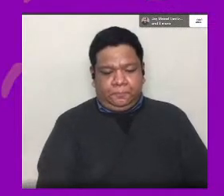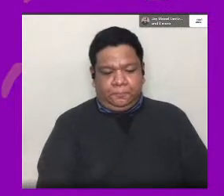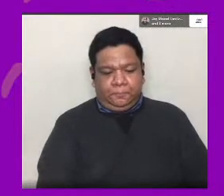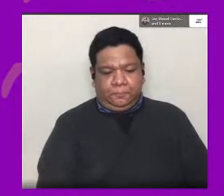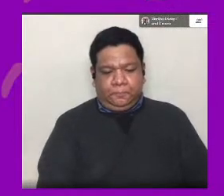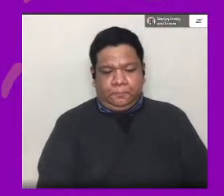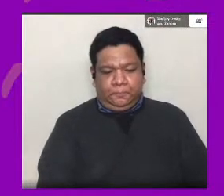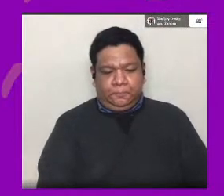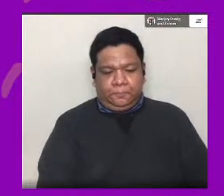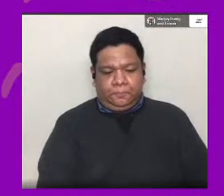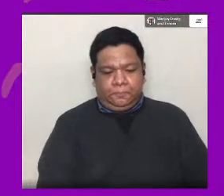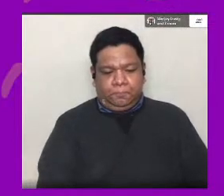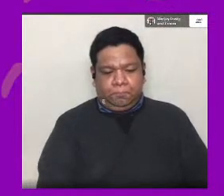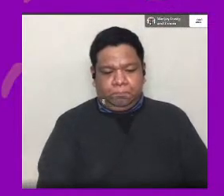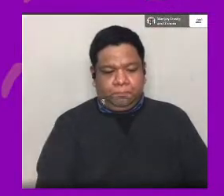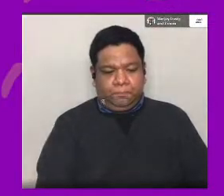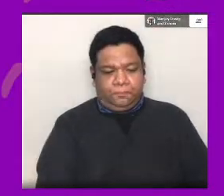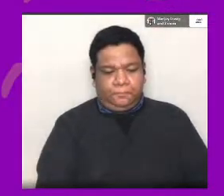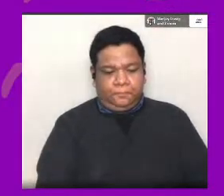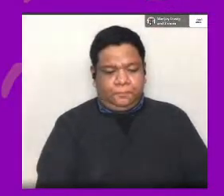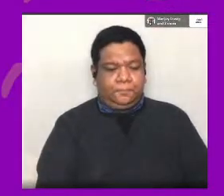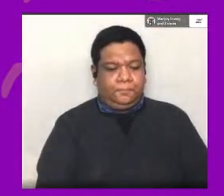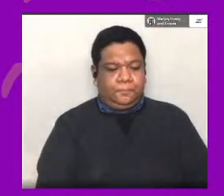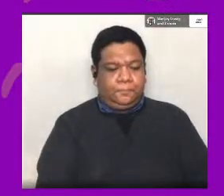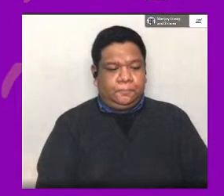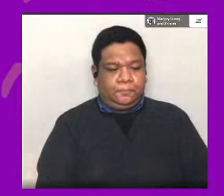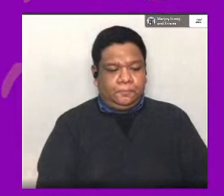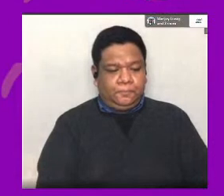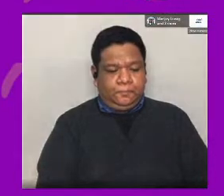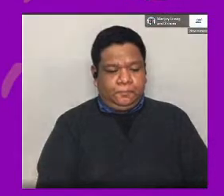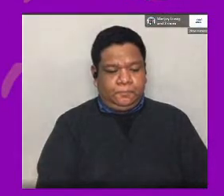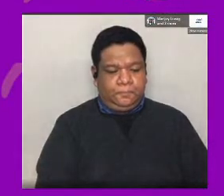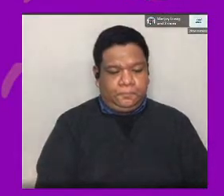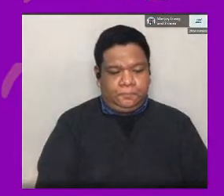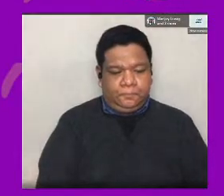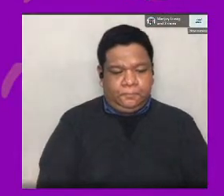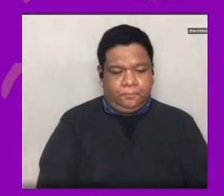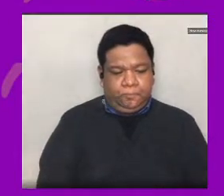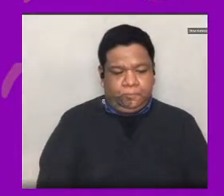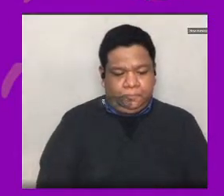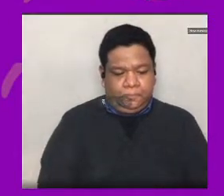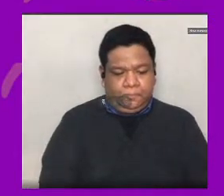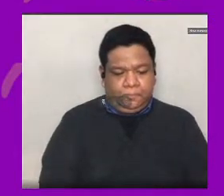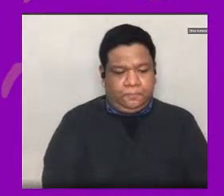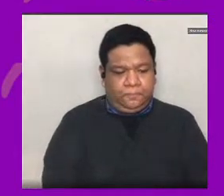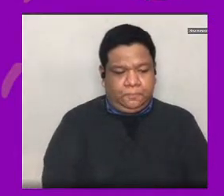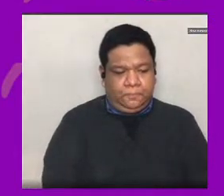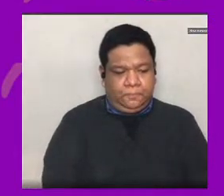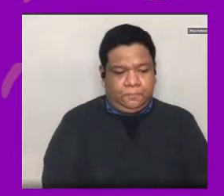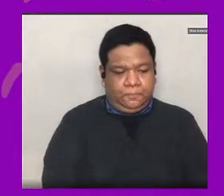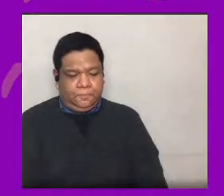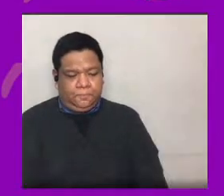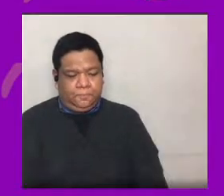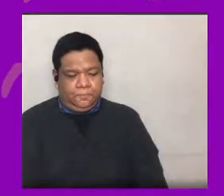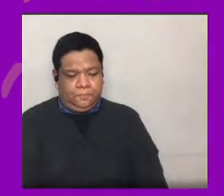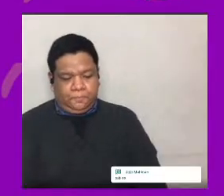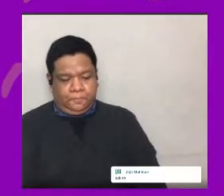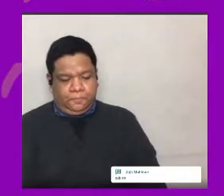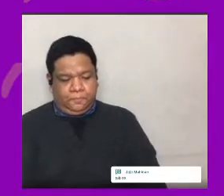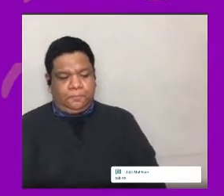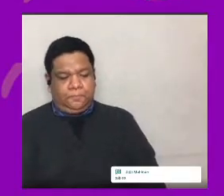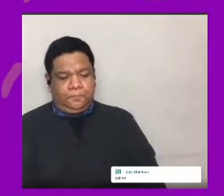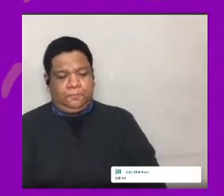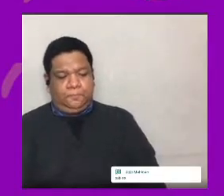points that he raised, things that we can learn from, particularly about the gendered impacts of COVID-19 and